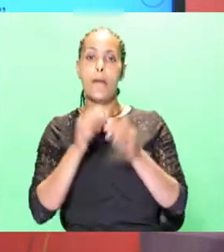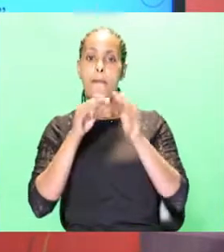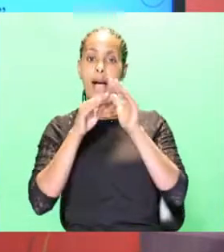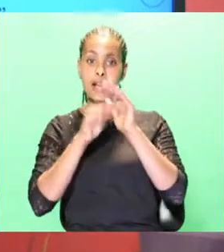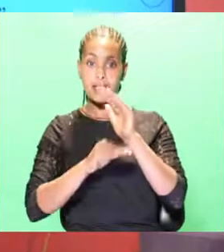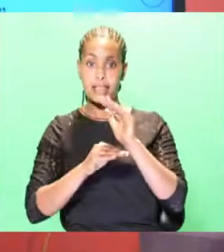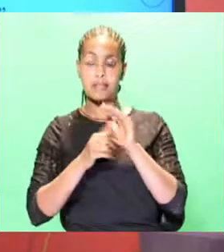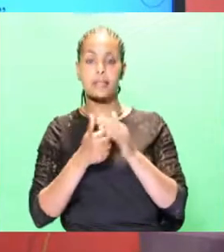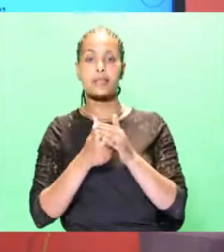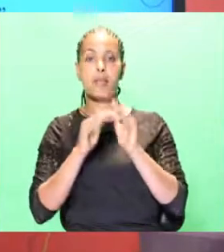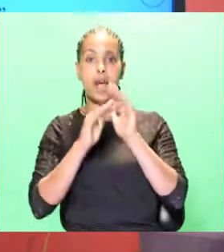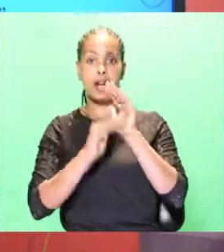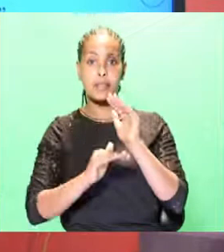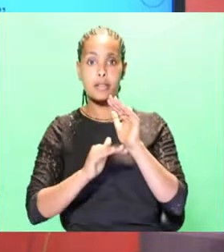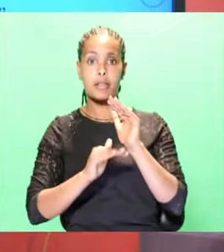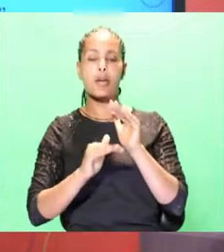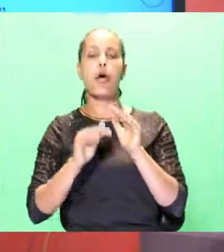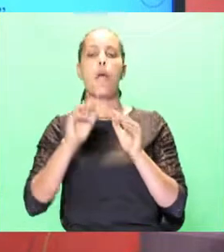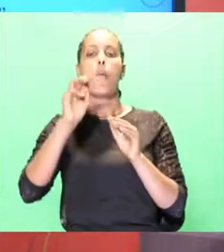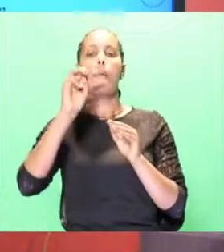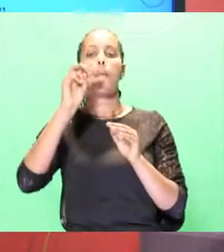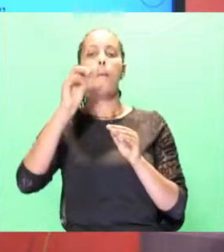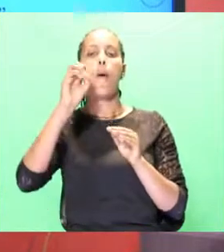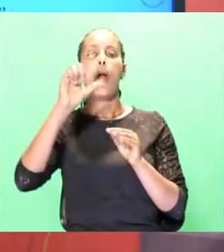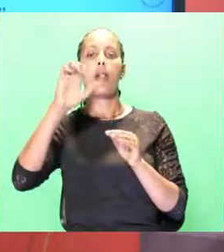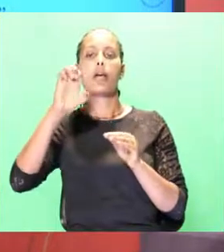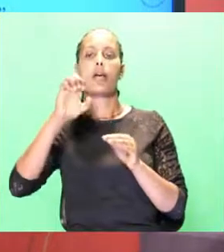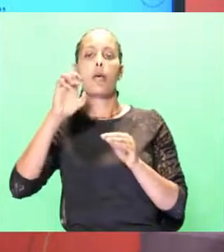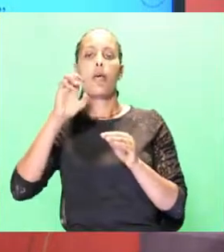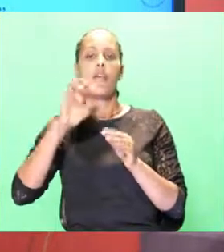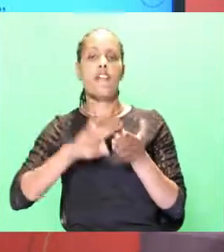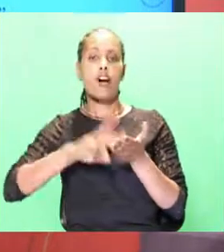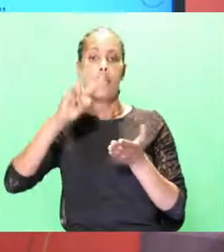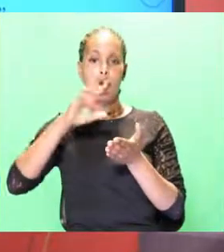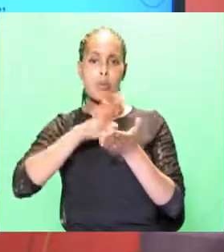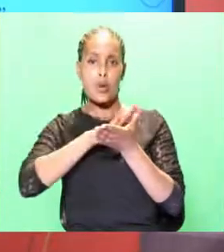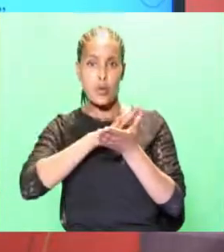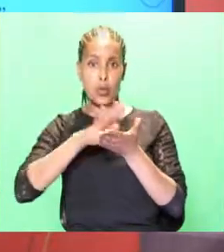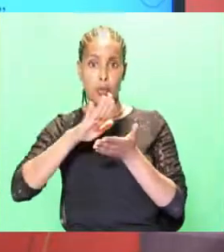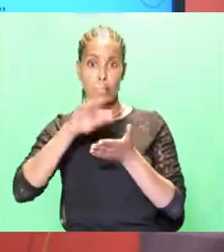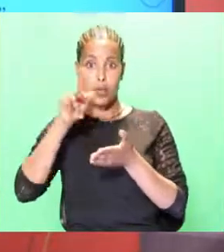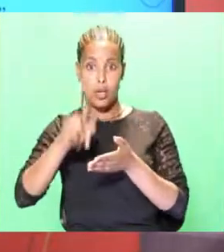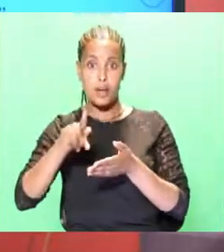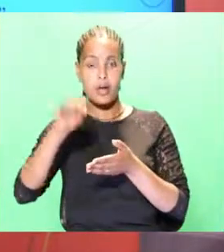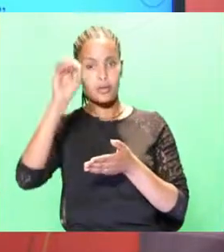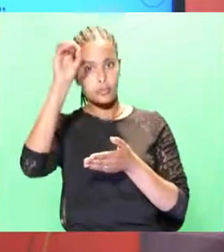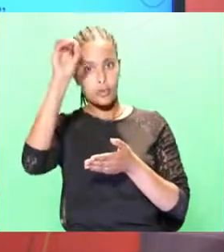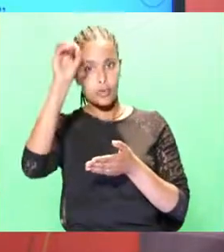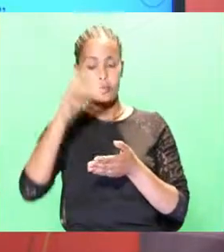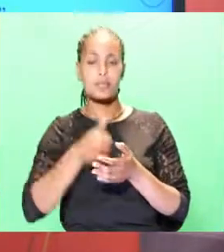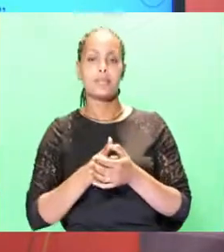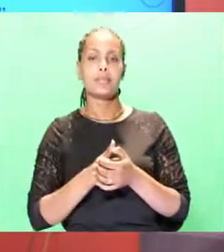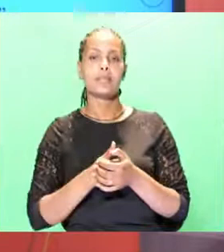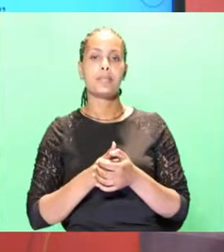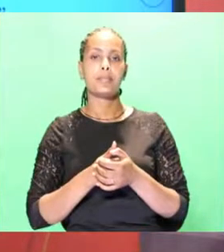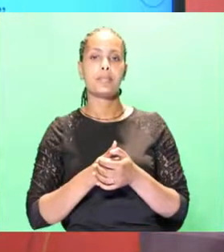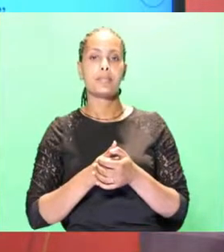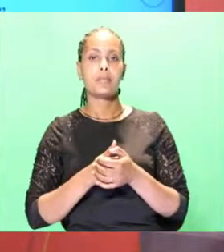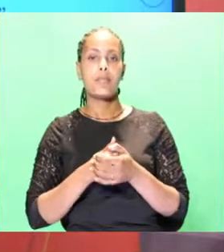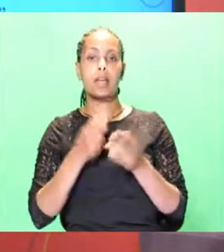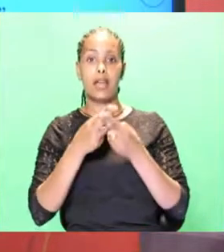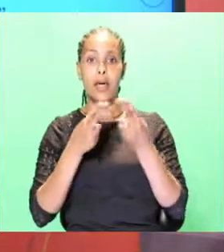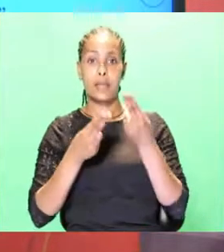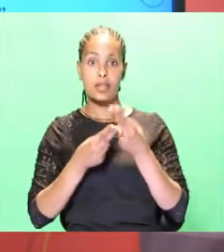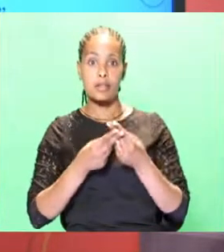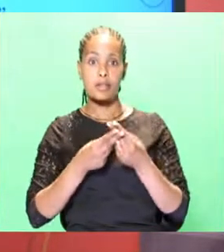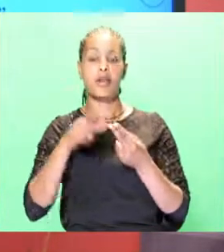minus mole fraction of the solid times vapor pressure of a pure solvent, mole fraction of the solid